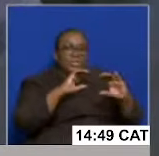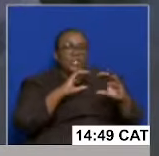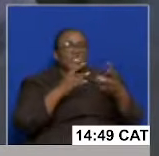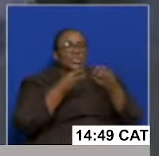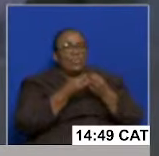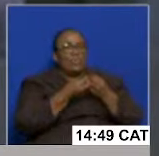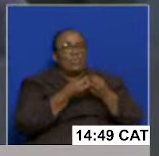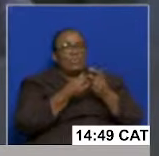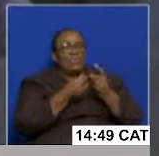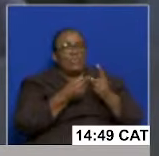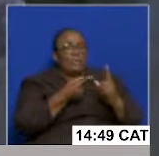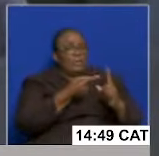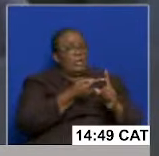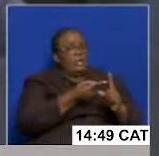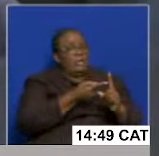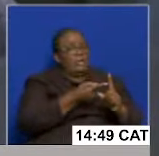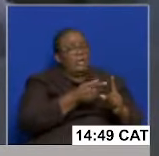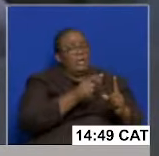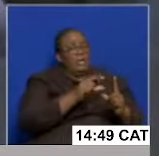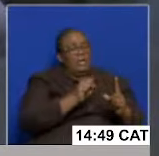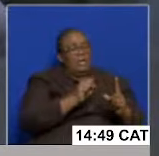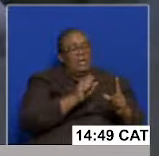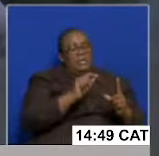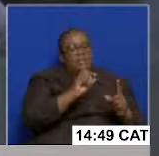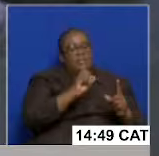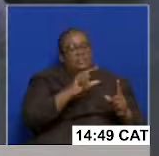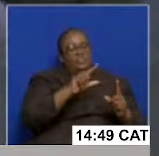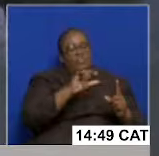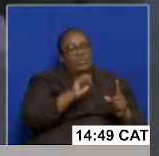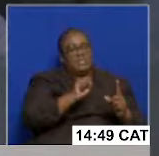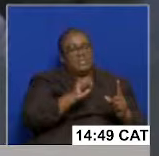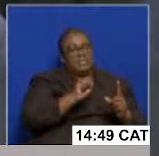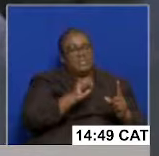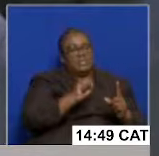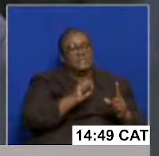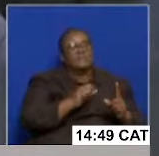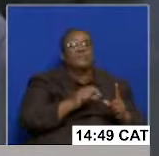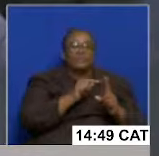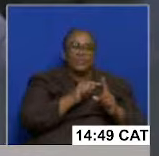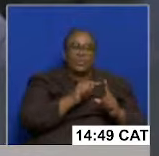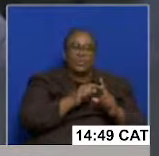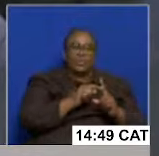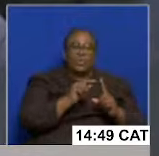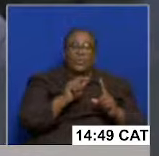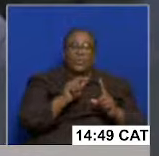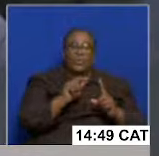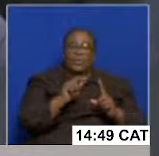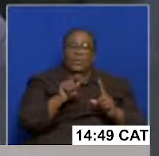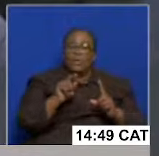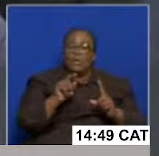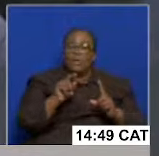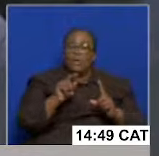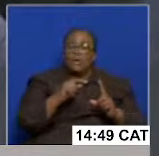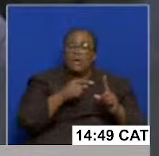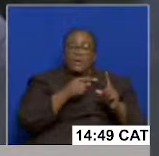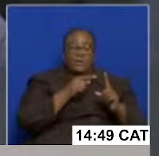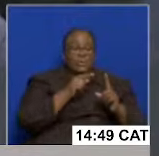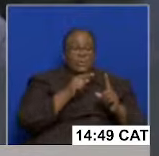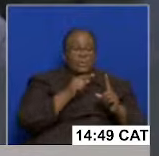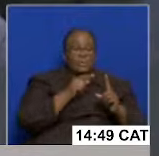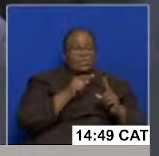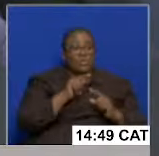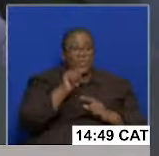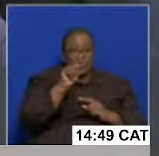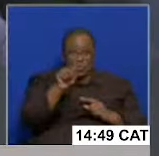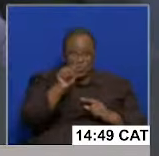of all that communication is that you were asking her to lie in her statement to IPID because